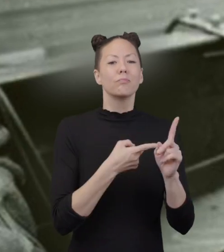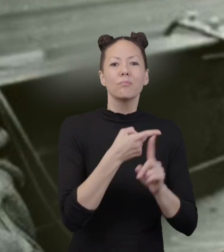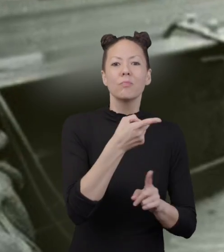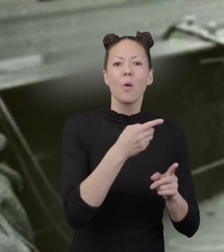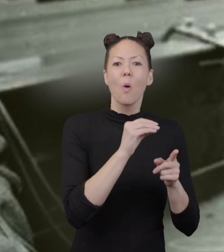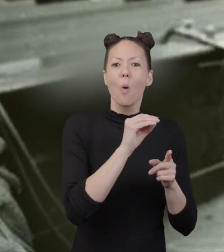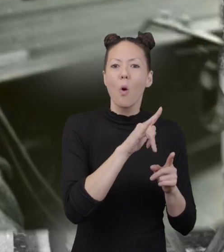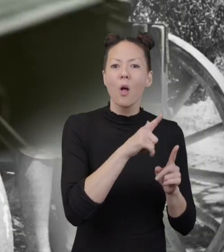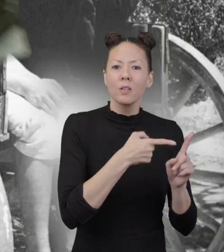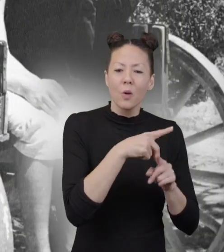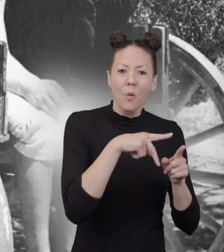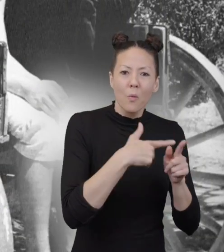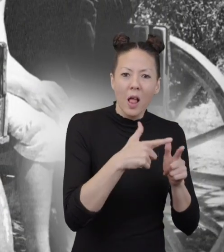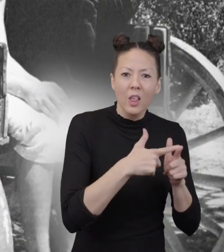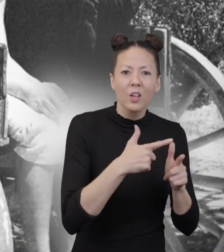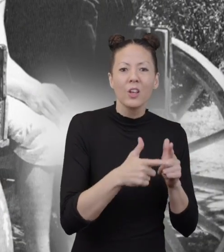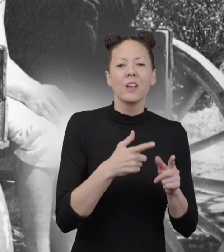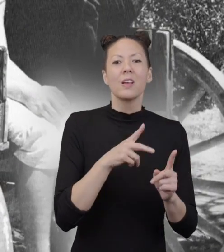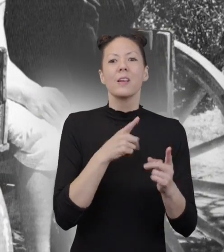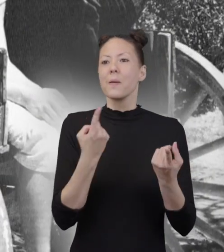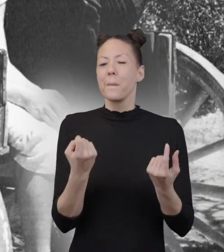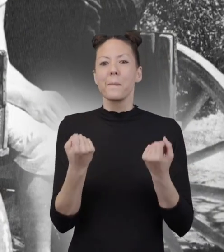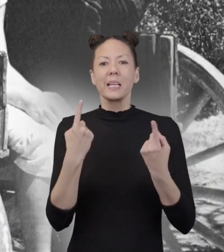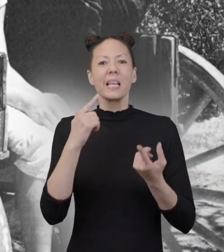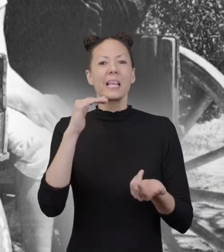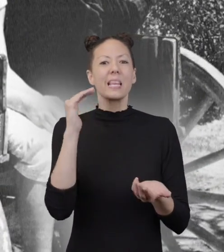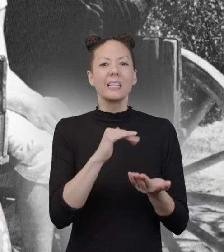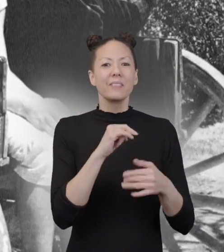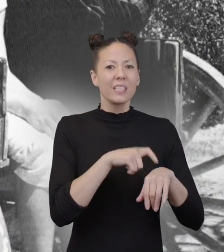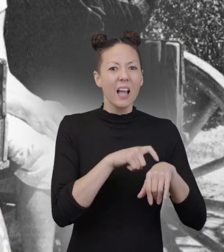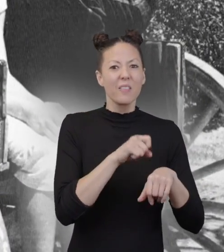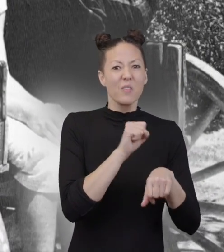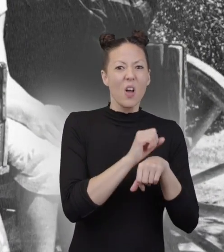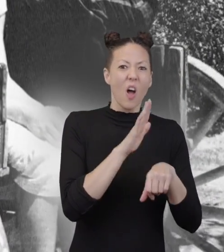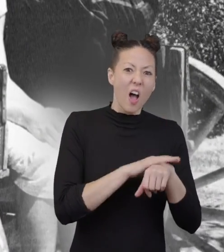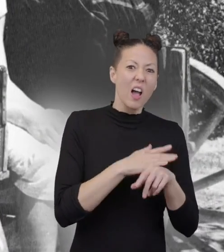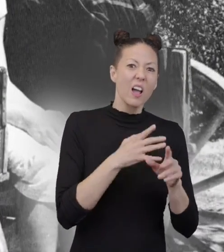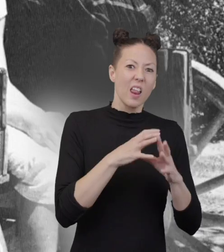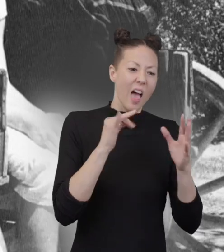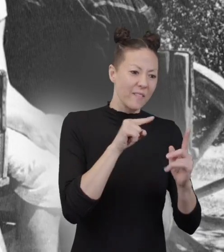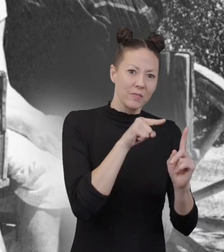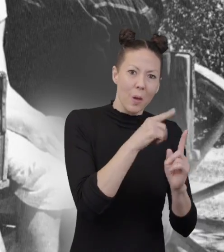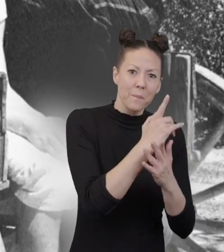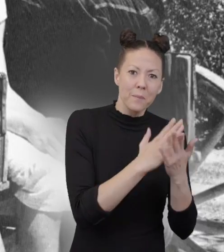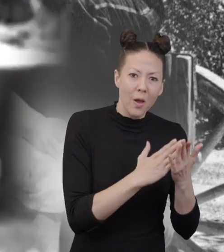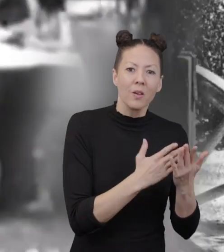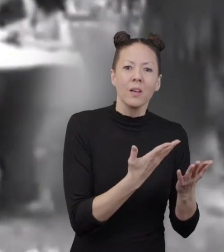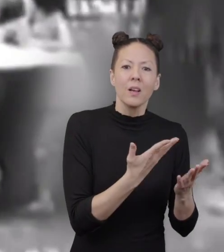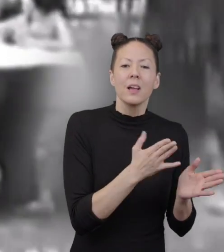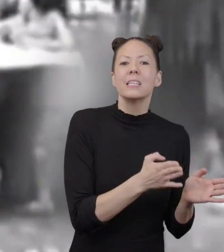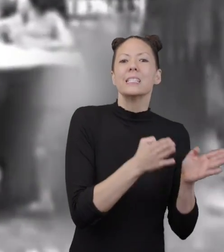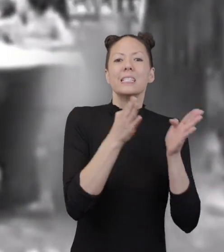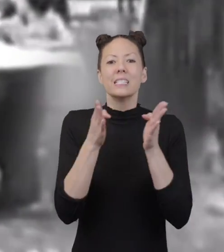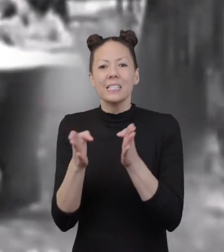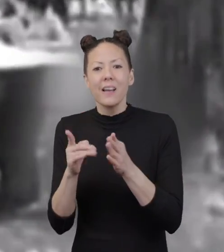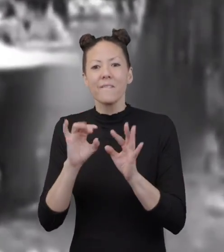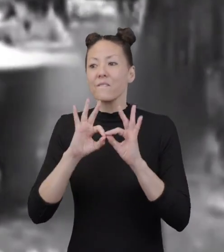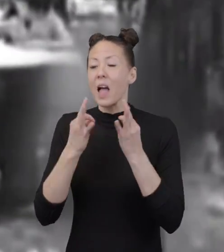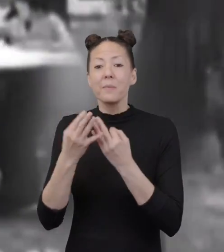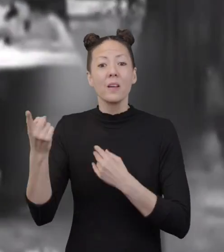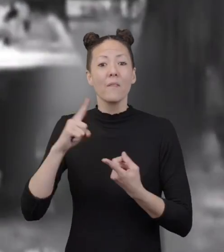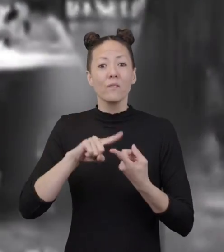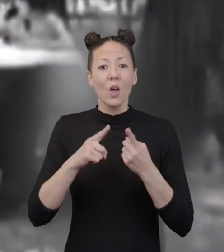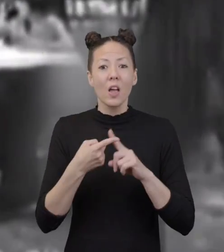making cars quickly and allowing them to spend less time toiling at work and more time hanging out with their families and